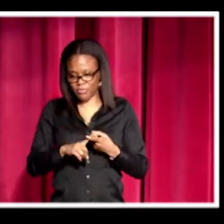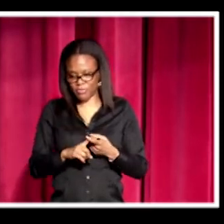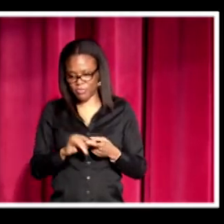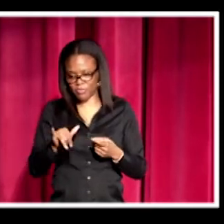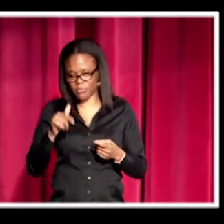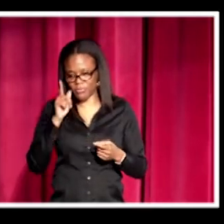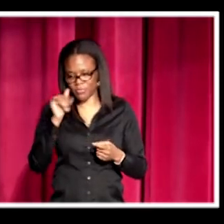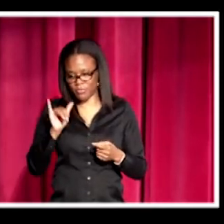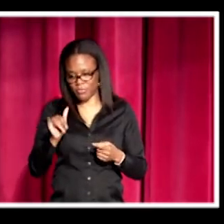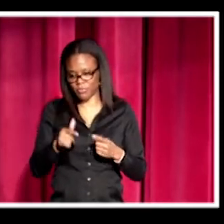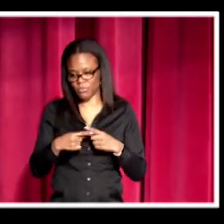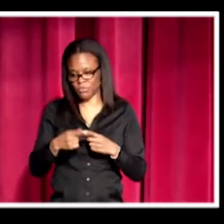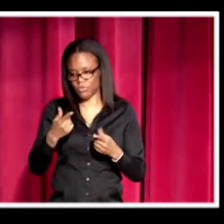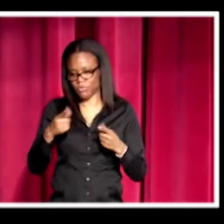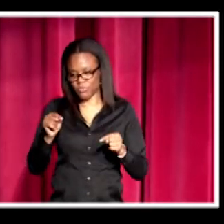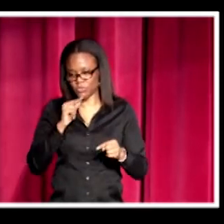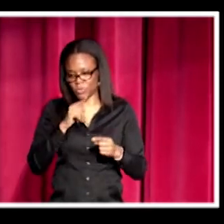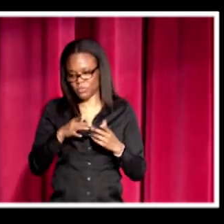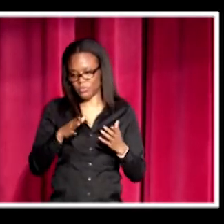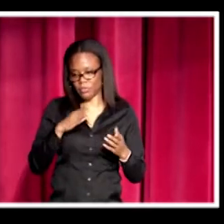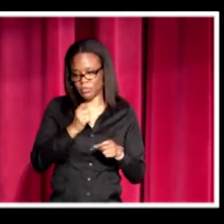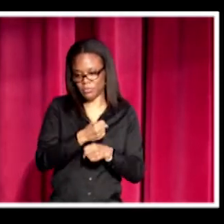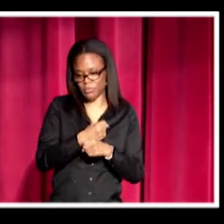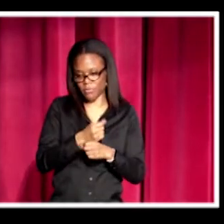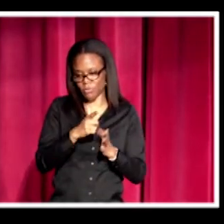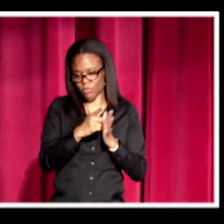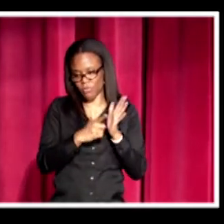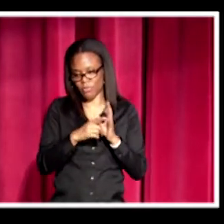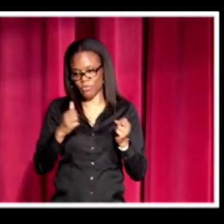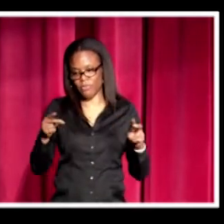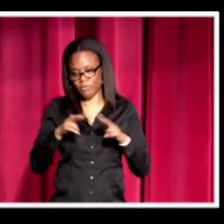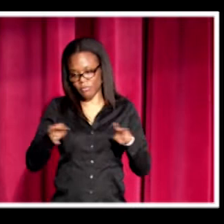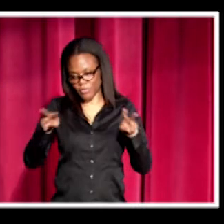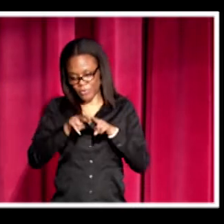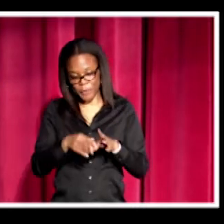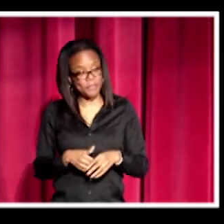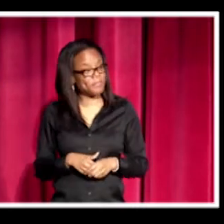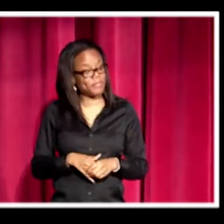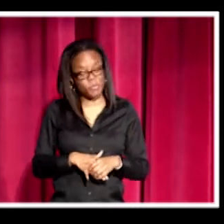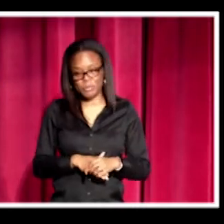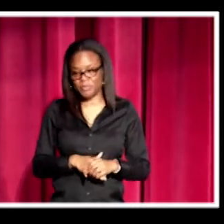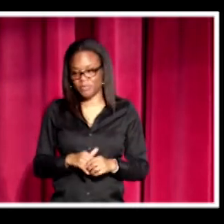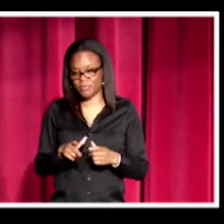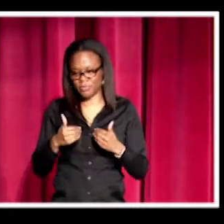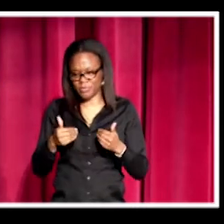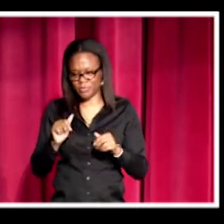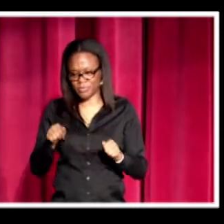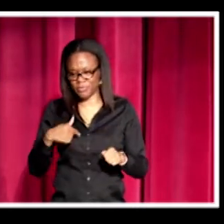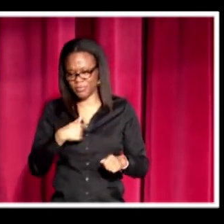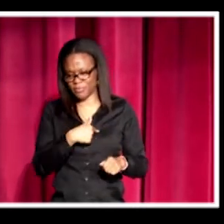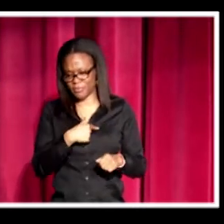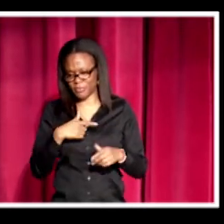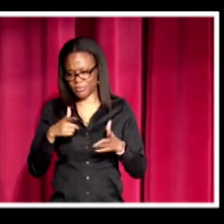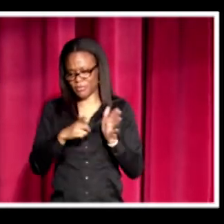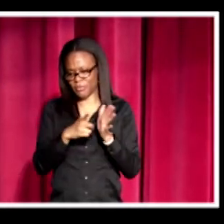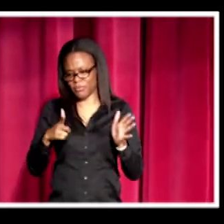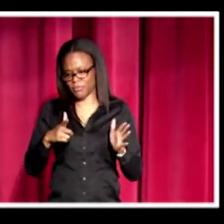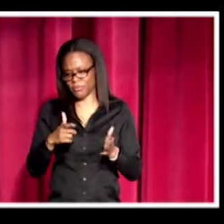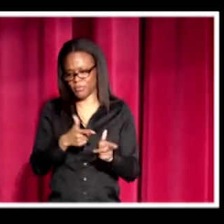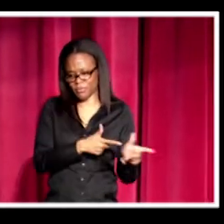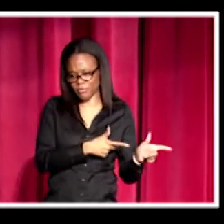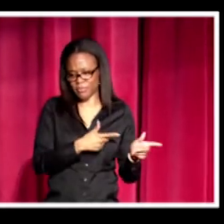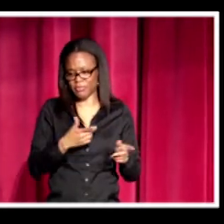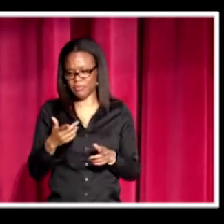when you legislate without values. How can we be for legalizing assault weapons